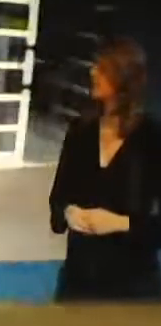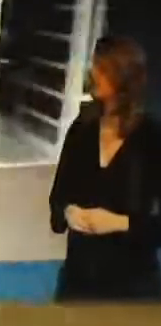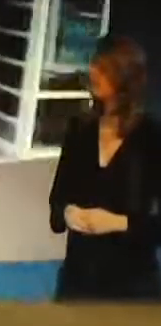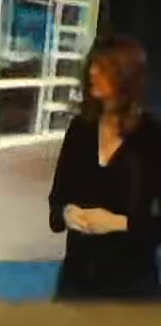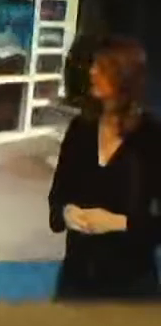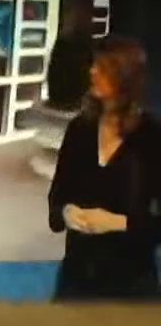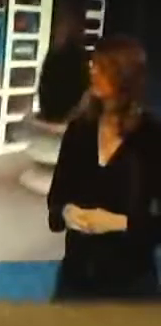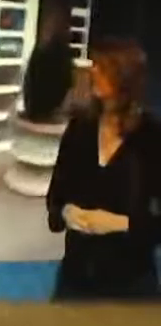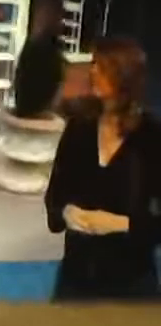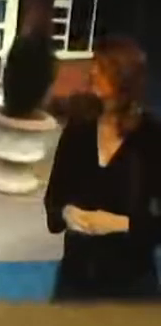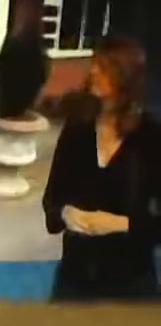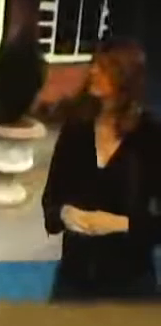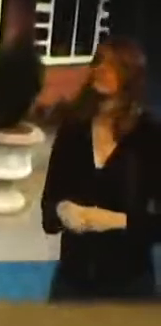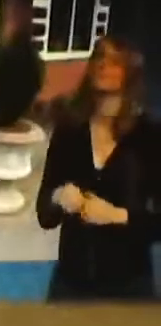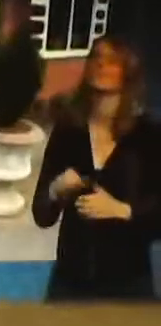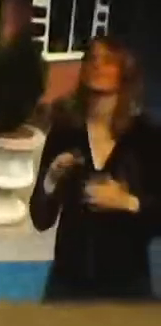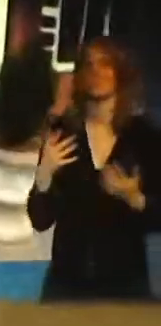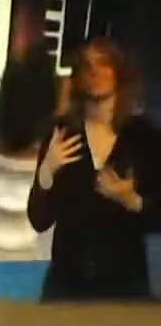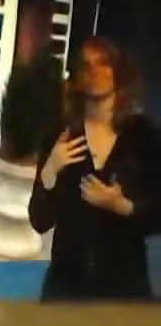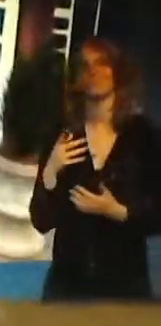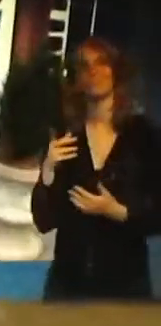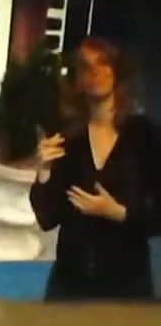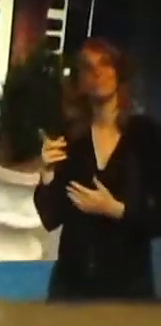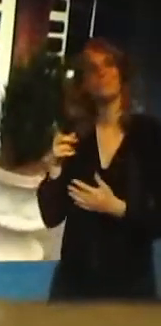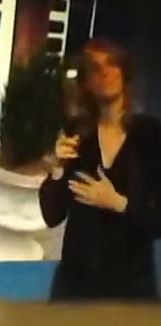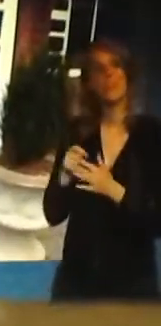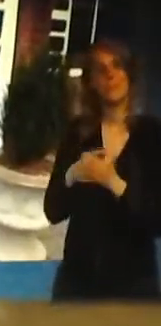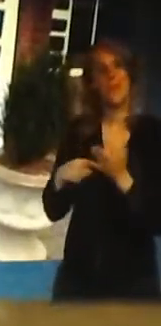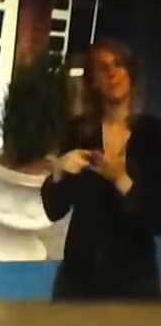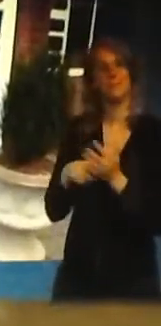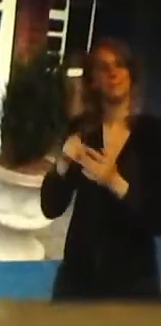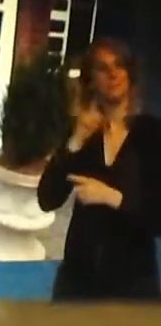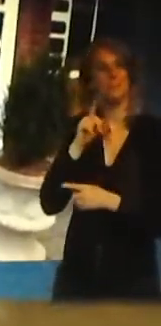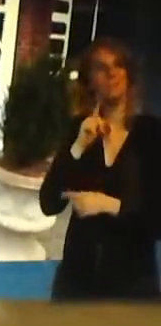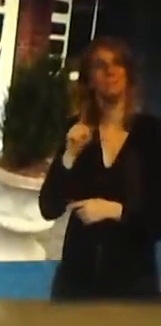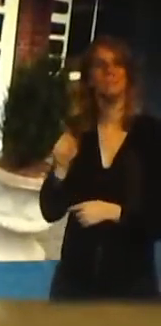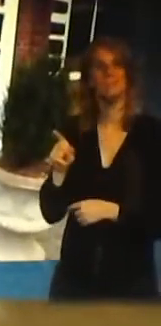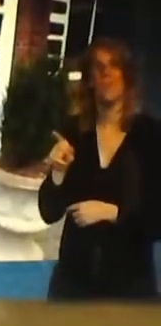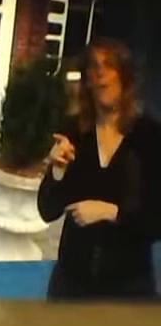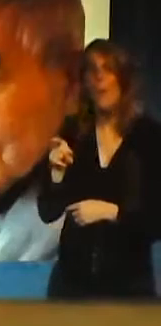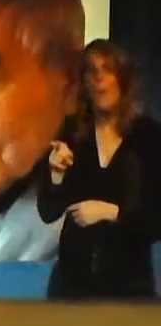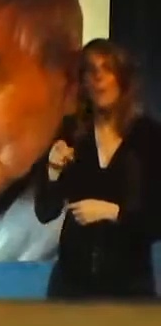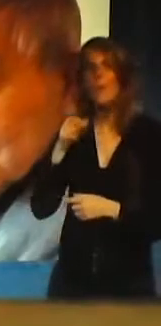But Pat found the one thing that really seemed to make a difference was Dale's weekly visits.